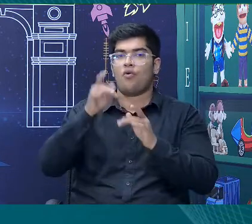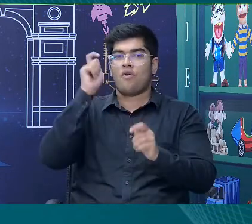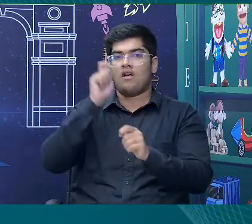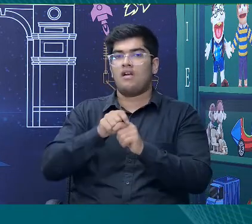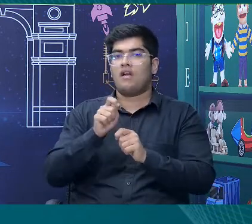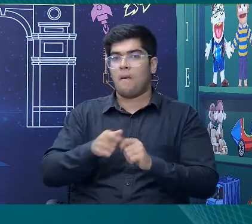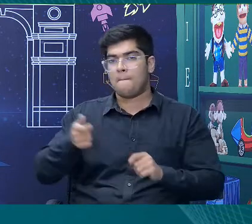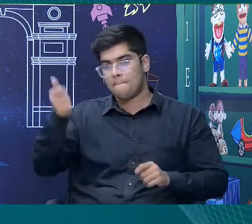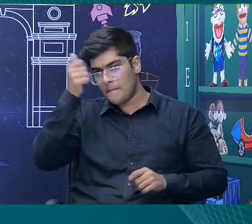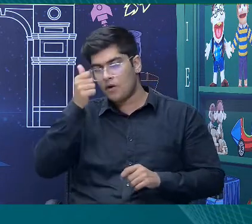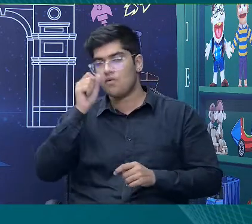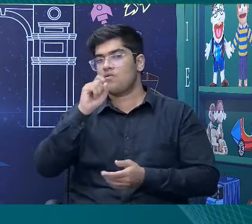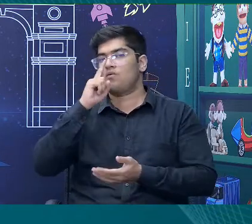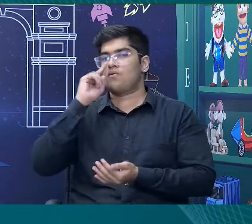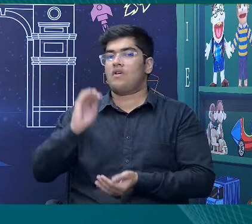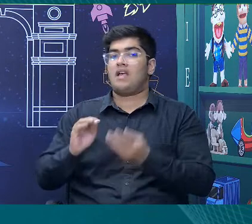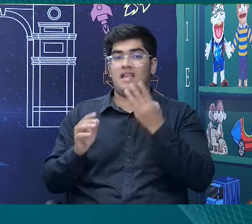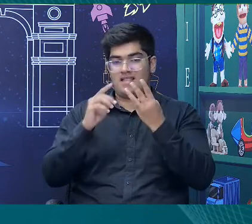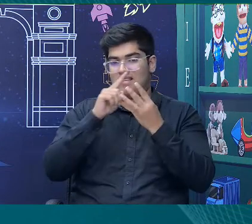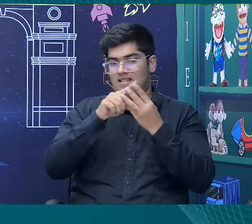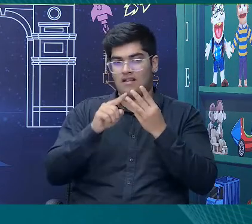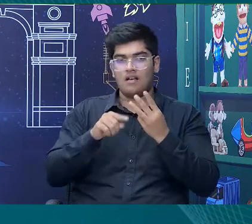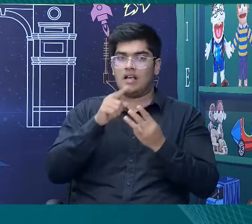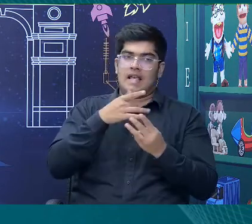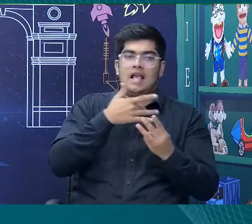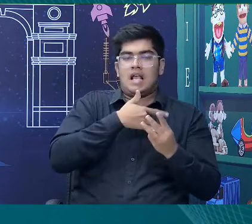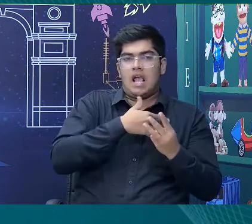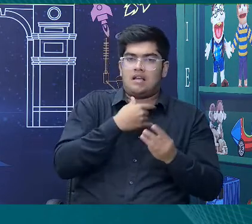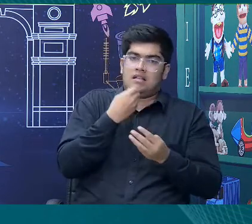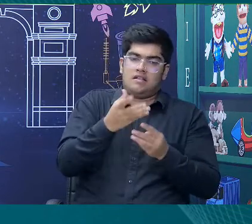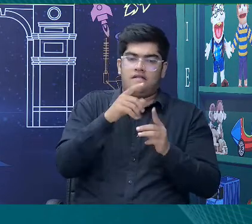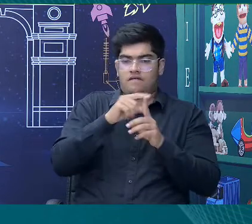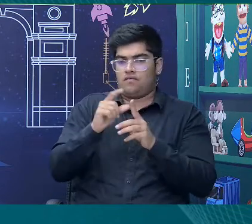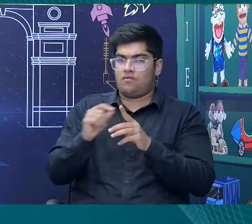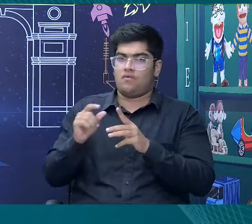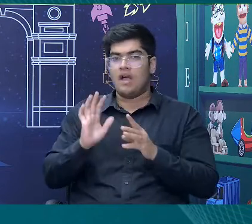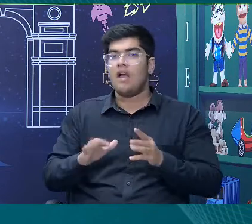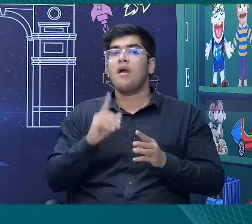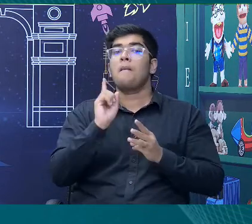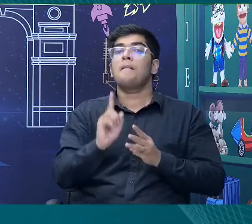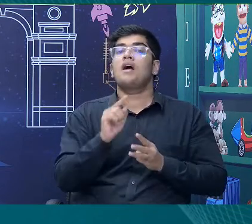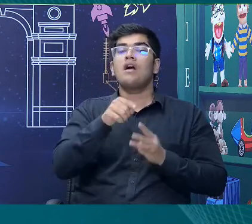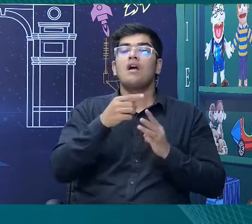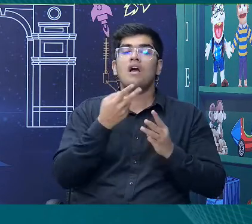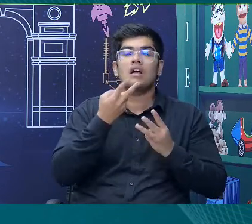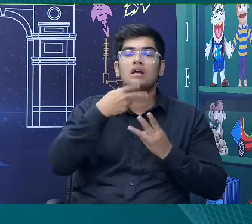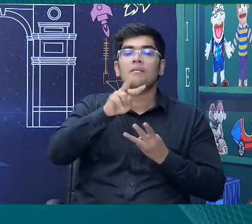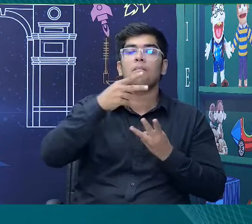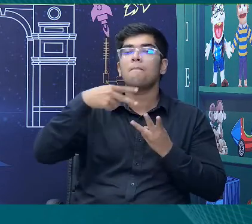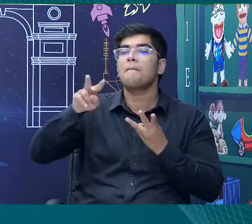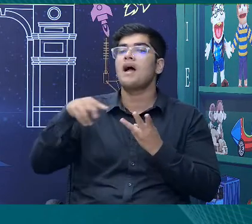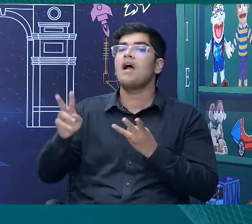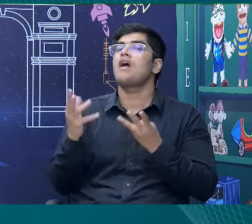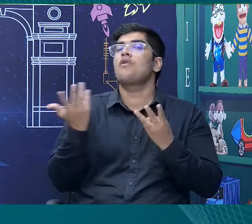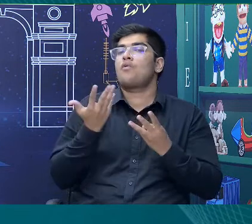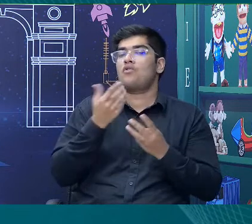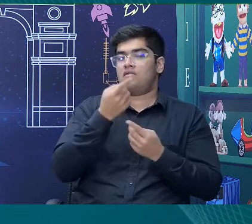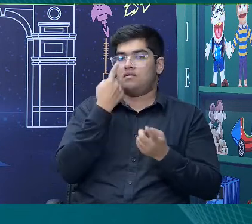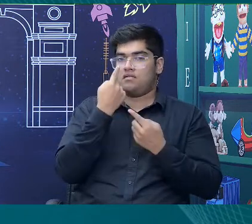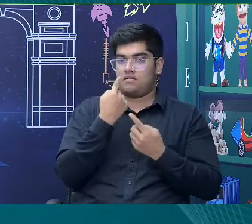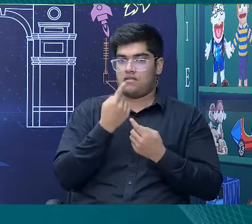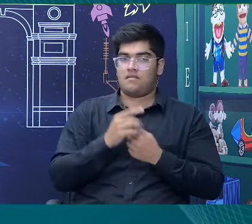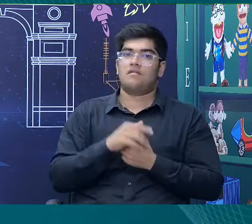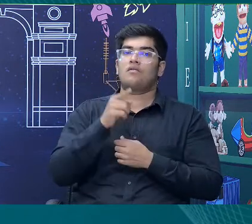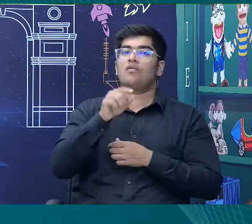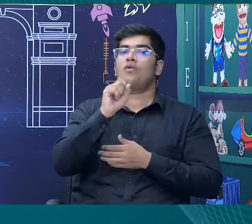daughter? Now, all 3 of these people have been very nice to him. Yeah. But the way he has interpreted it, we can see it